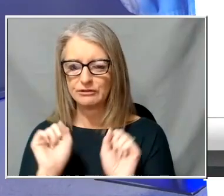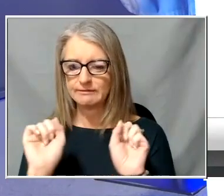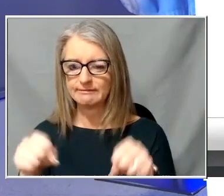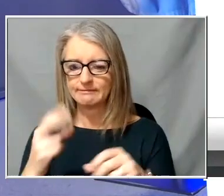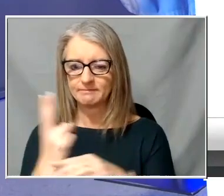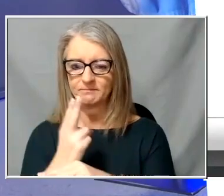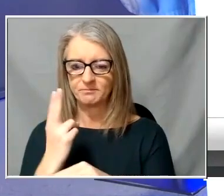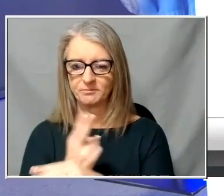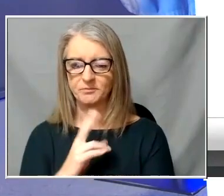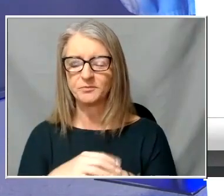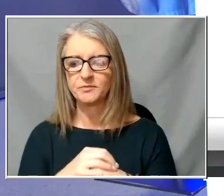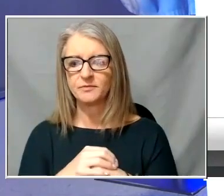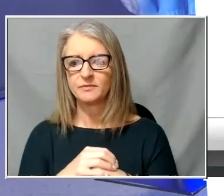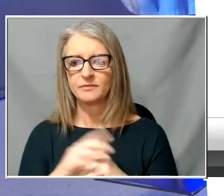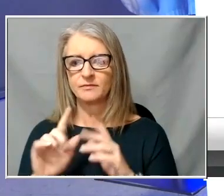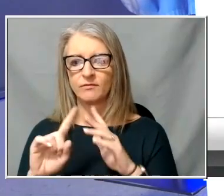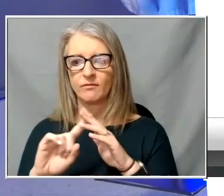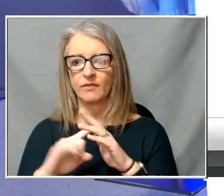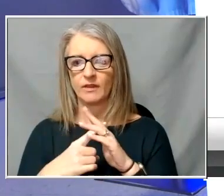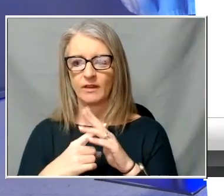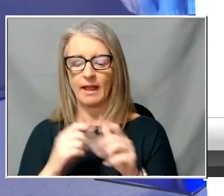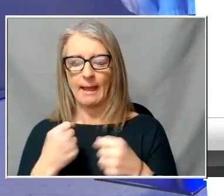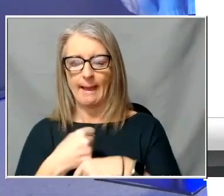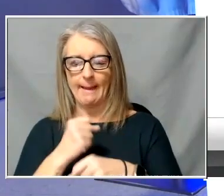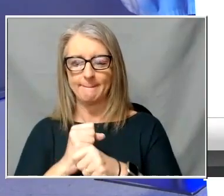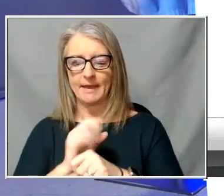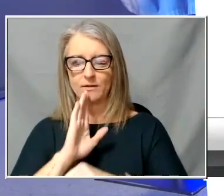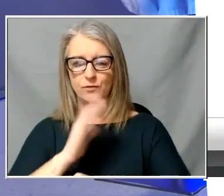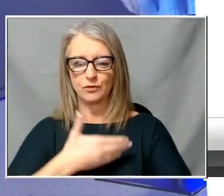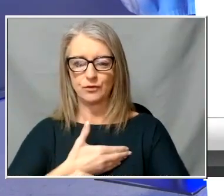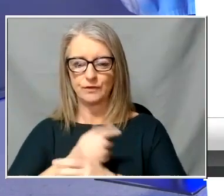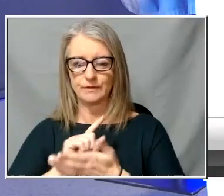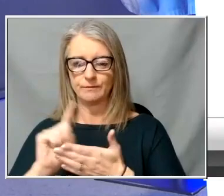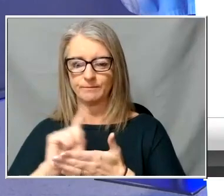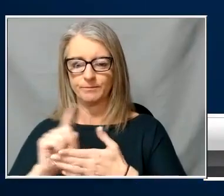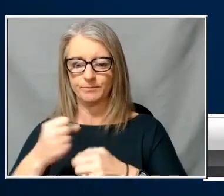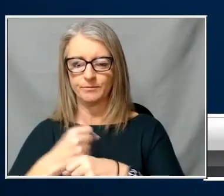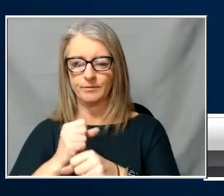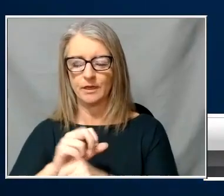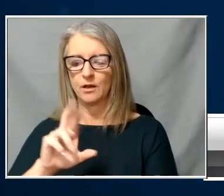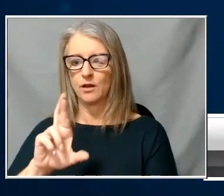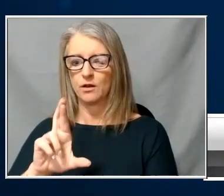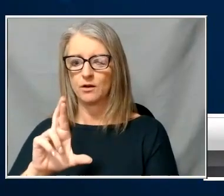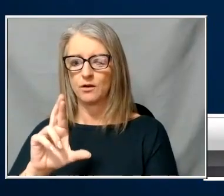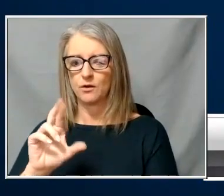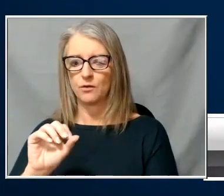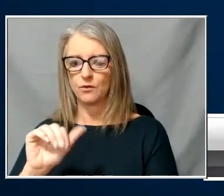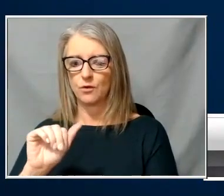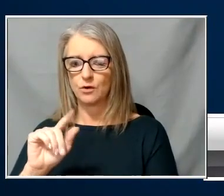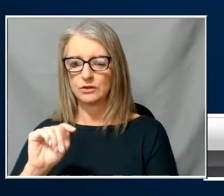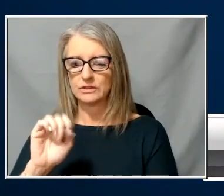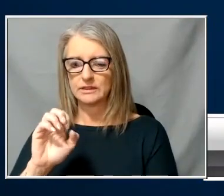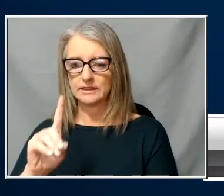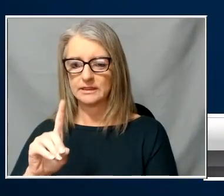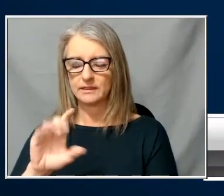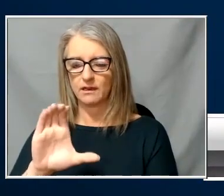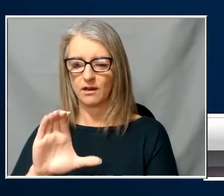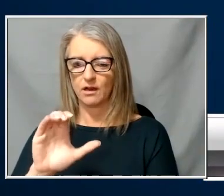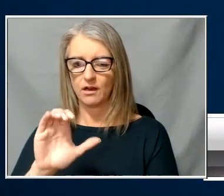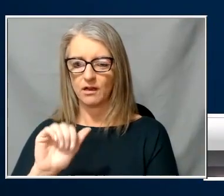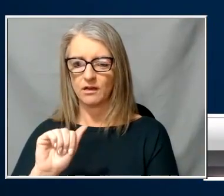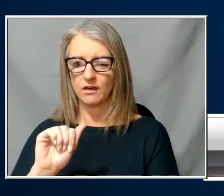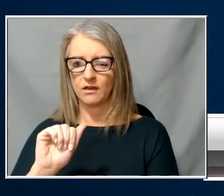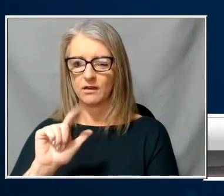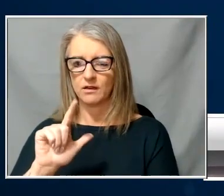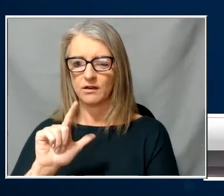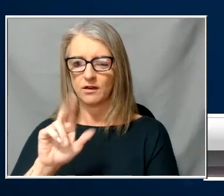start with something that I make this for my daughter every single week. We make roasted cauliflower. I love roasted cauliflower. We actually put